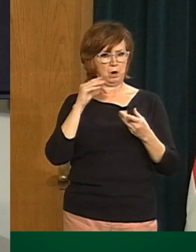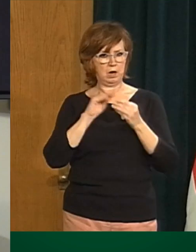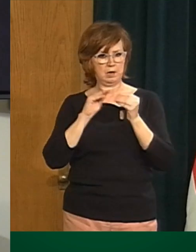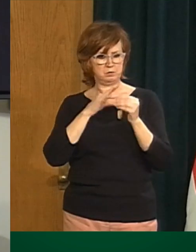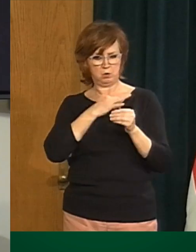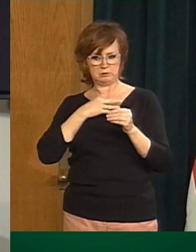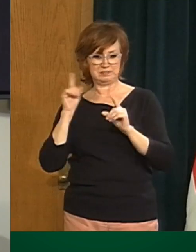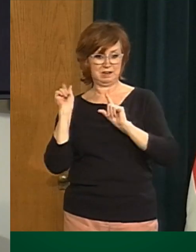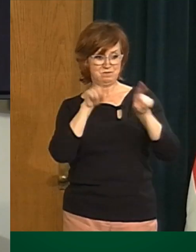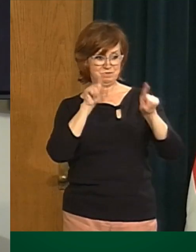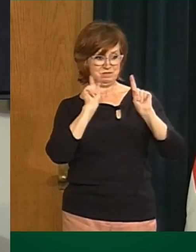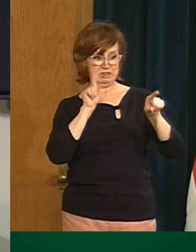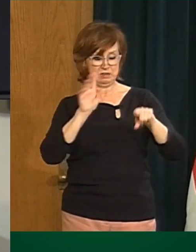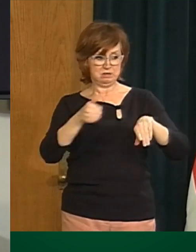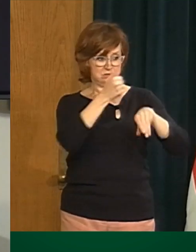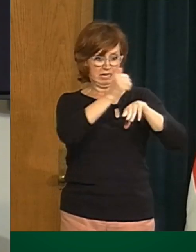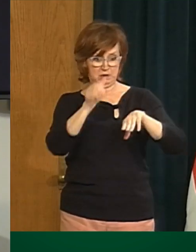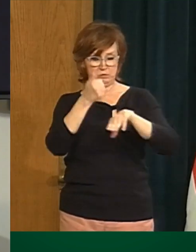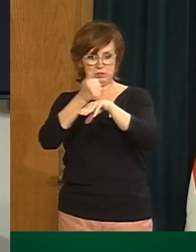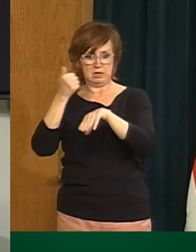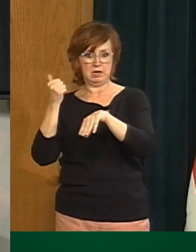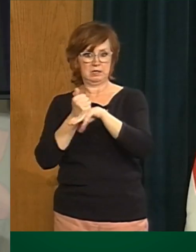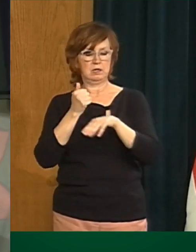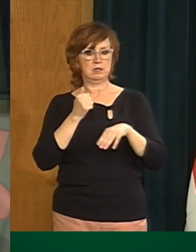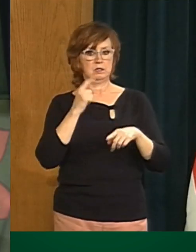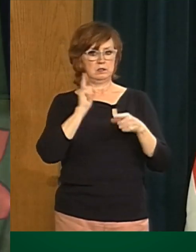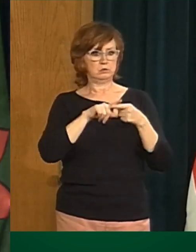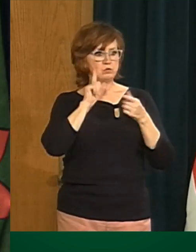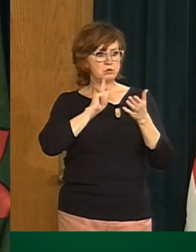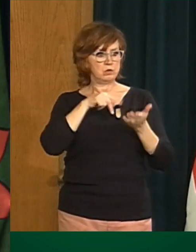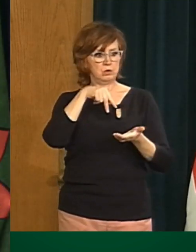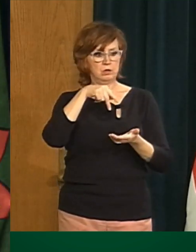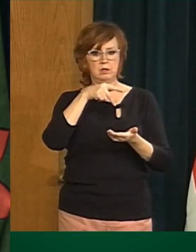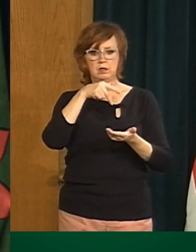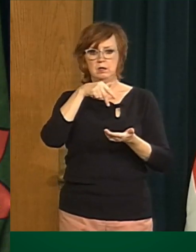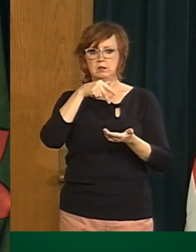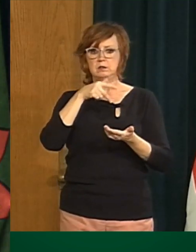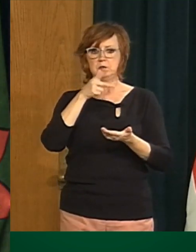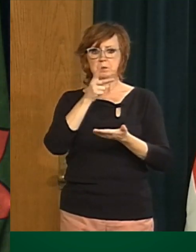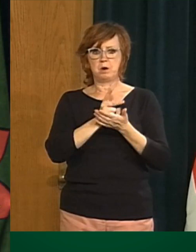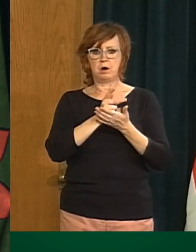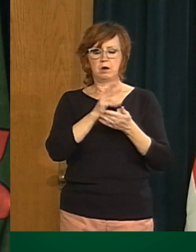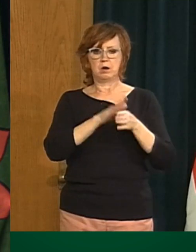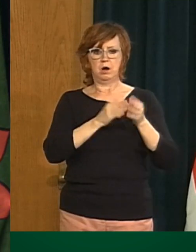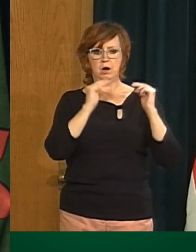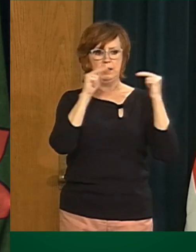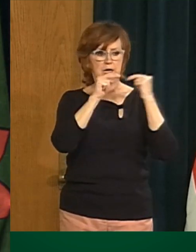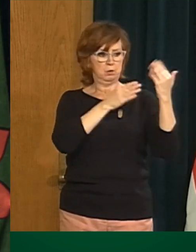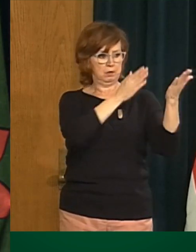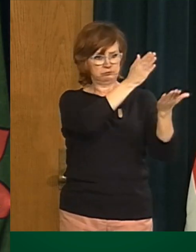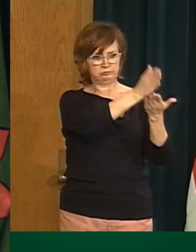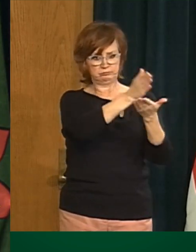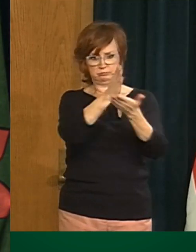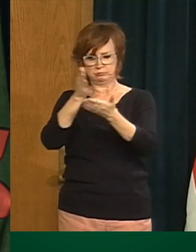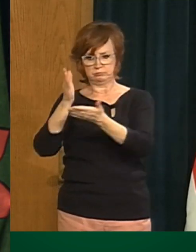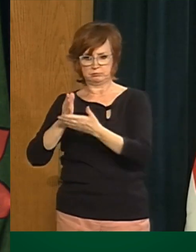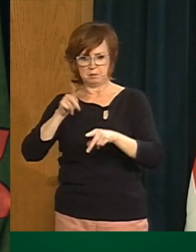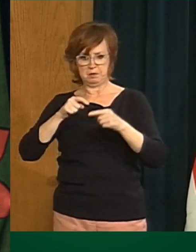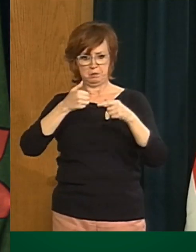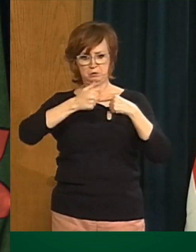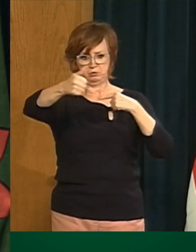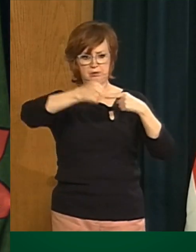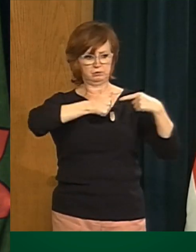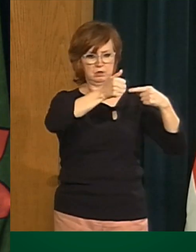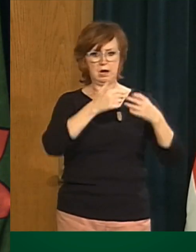more staff from the province are being dispatched to kind of man these checkpoints? Well, three things on that. One, I don't have the number, but it'll